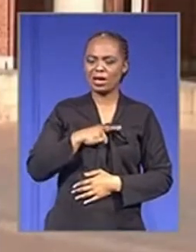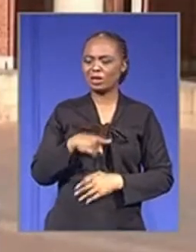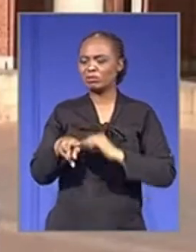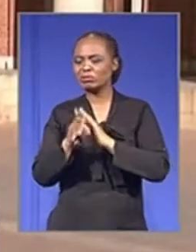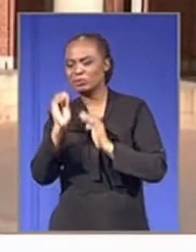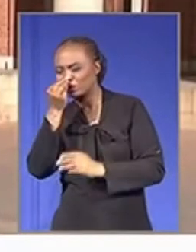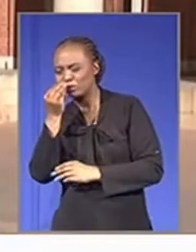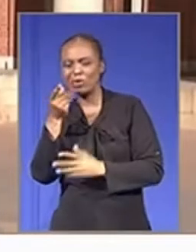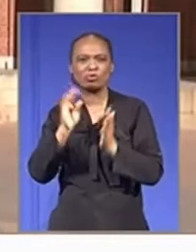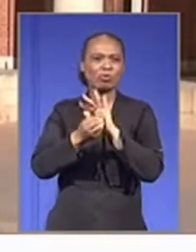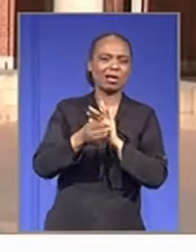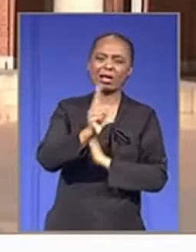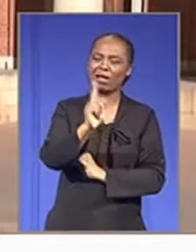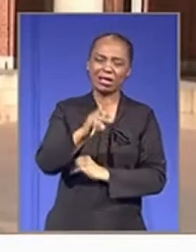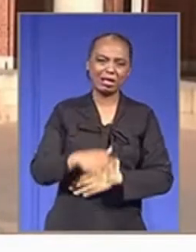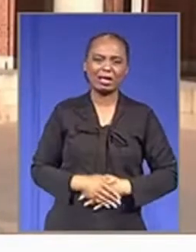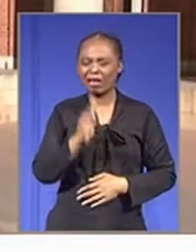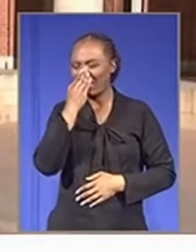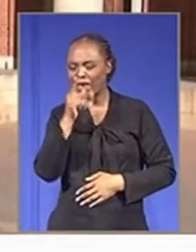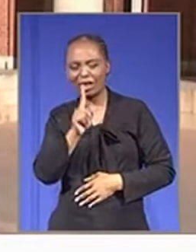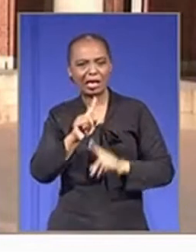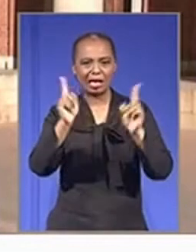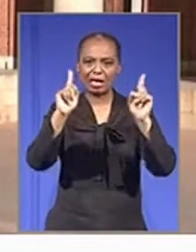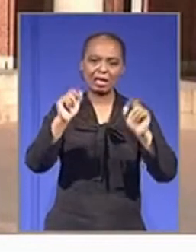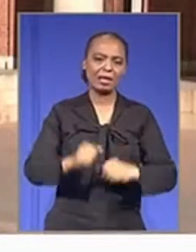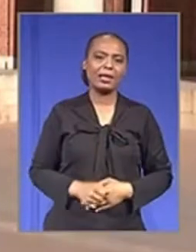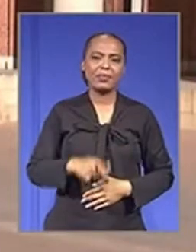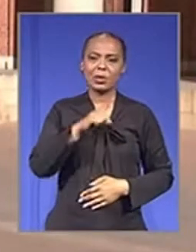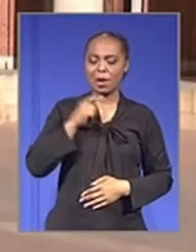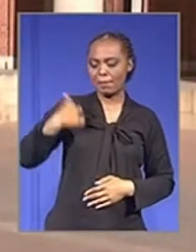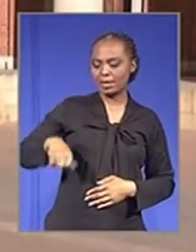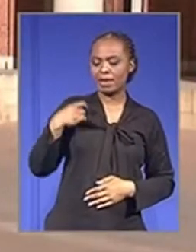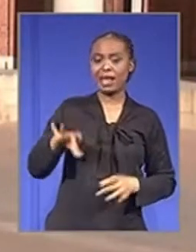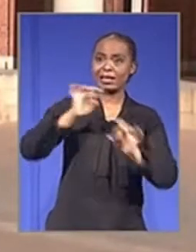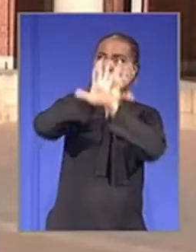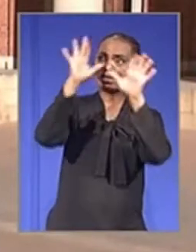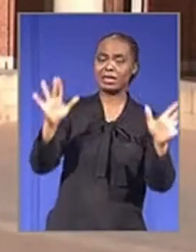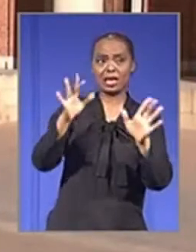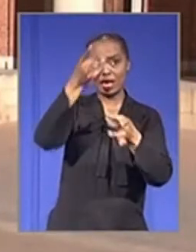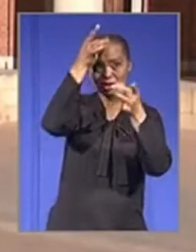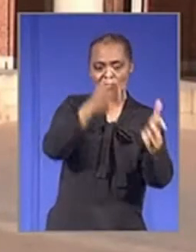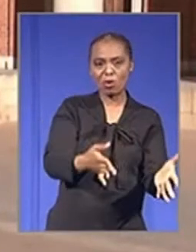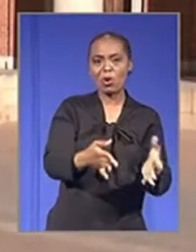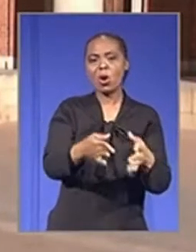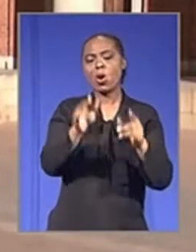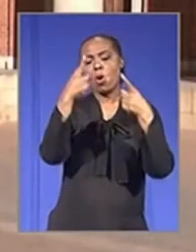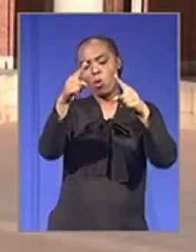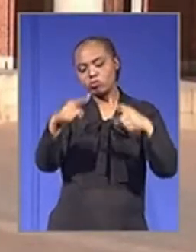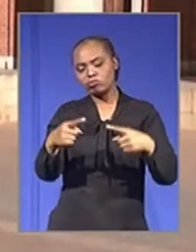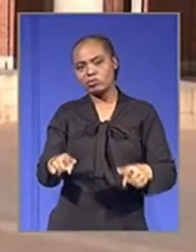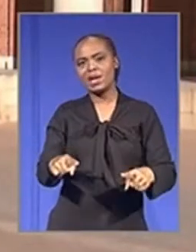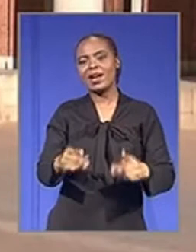fetisisa ke dimasepala tse sa fanang ka ditlalelo tsa ditjhelete tsa tsona ho Auditor General Annual Financial